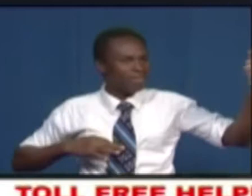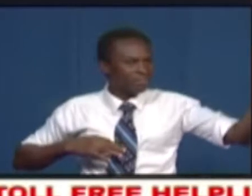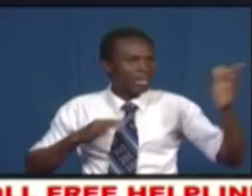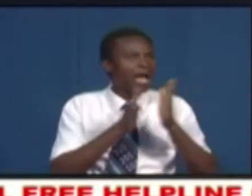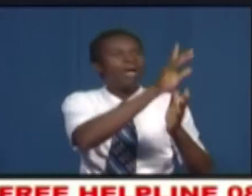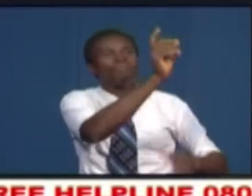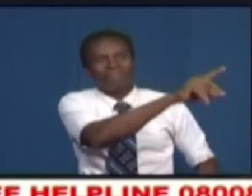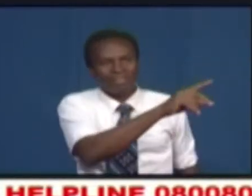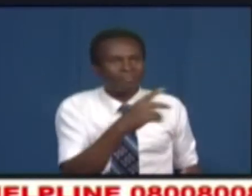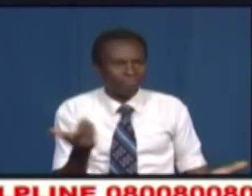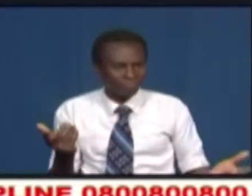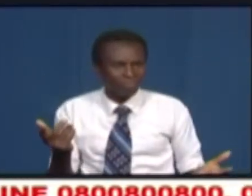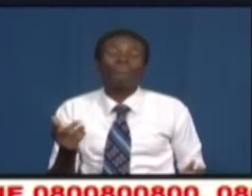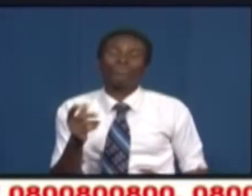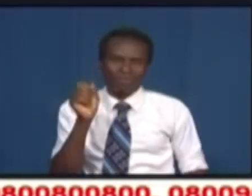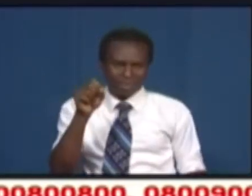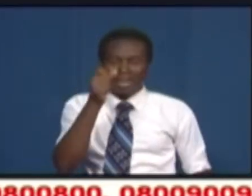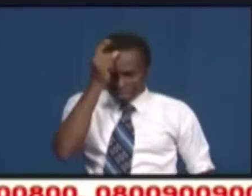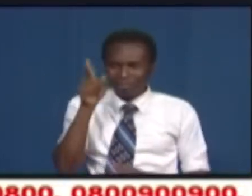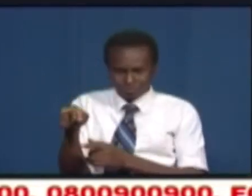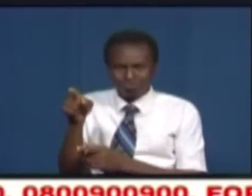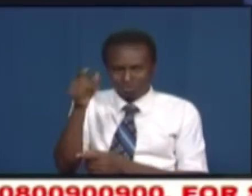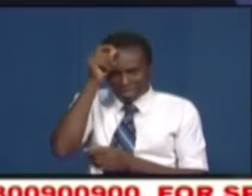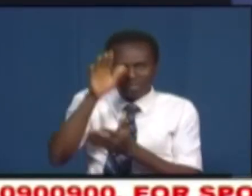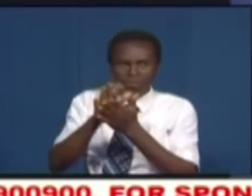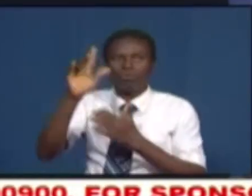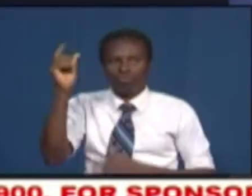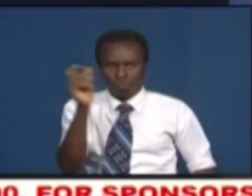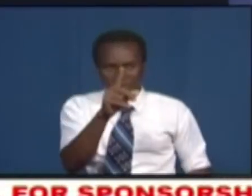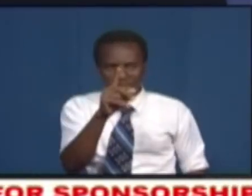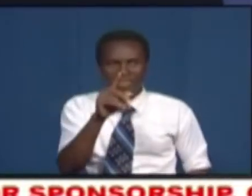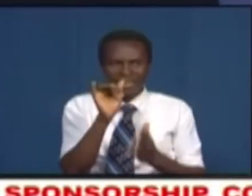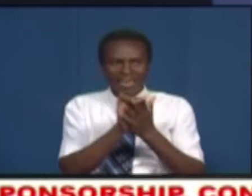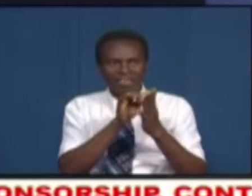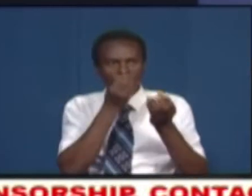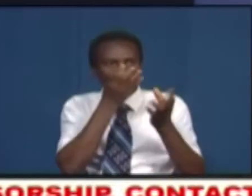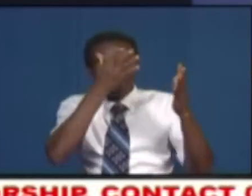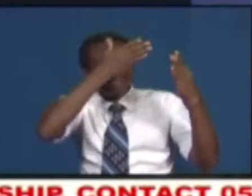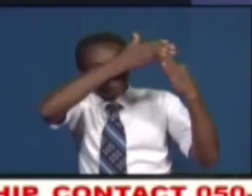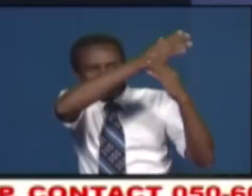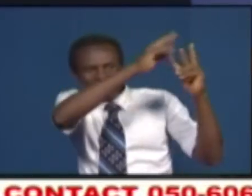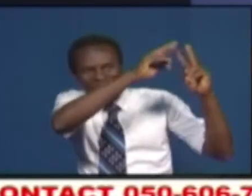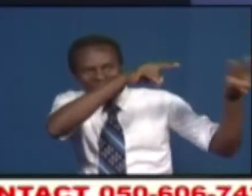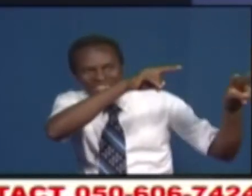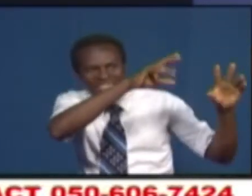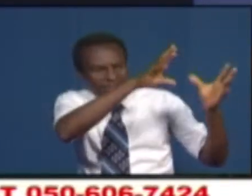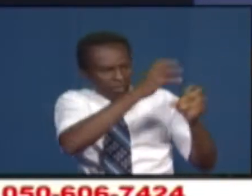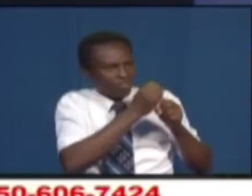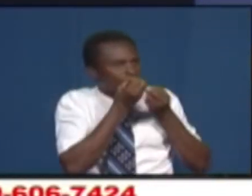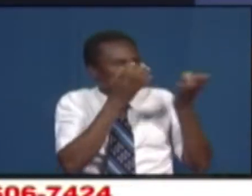everywhere. However, I get your point. Tammy had mentioned that they can go to